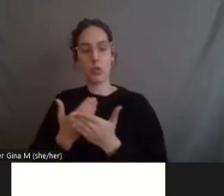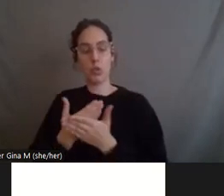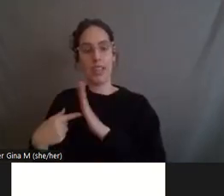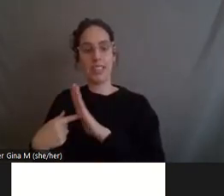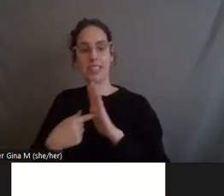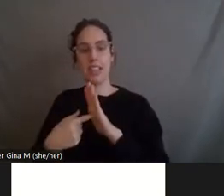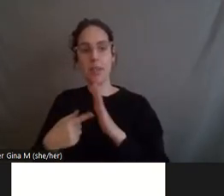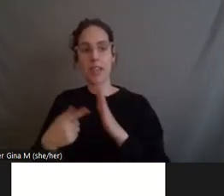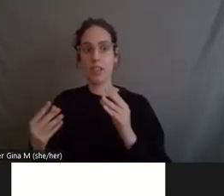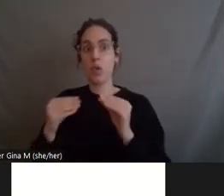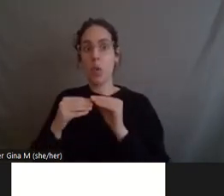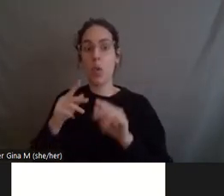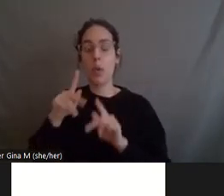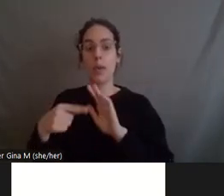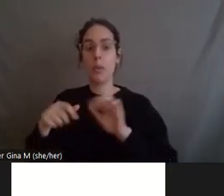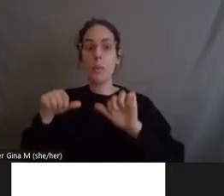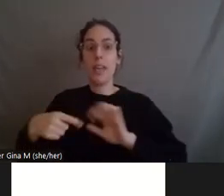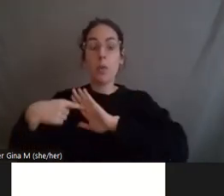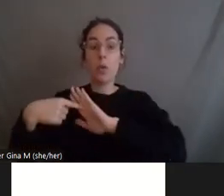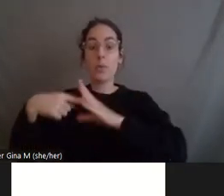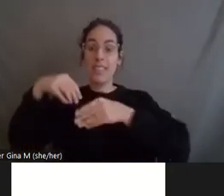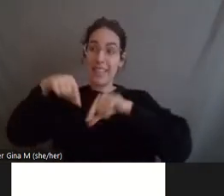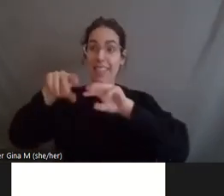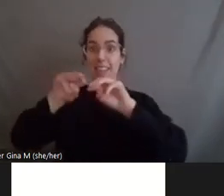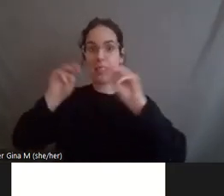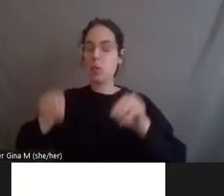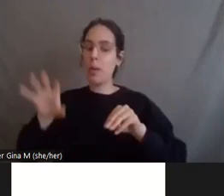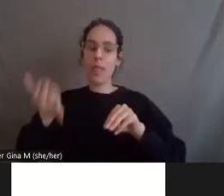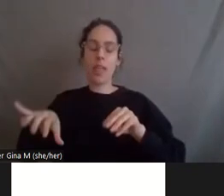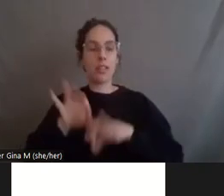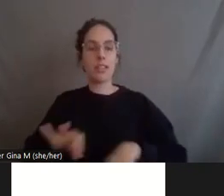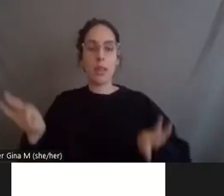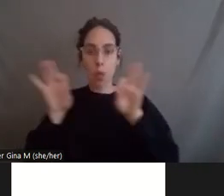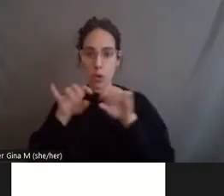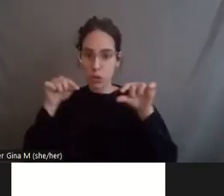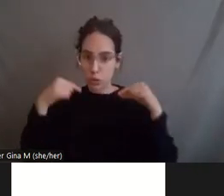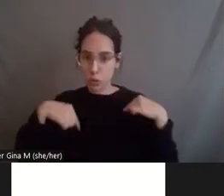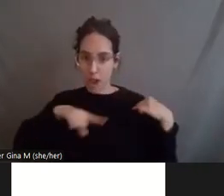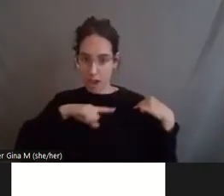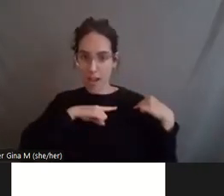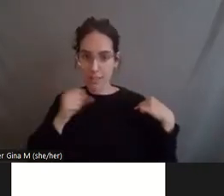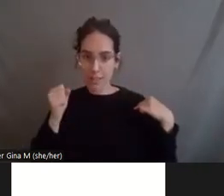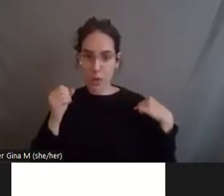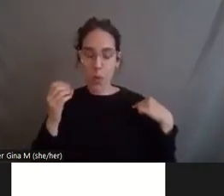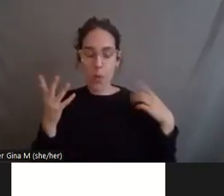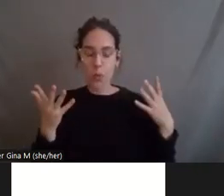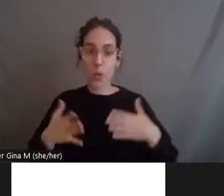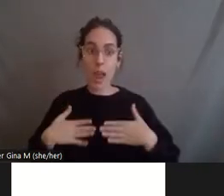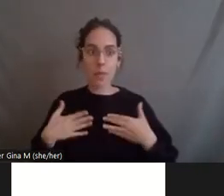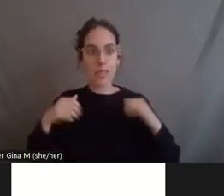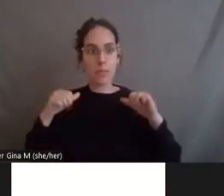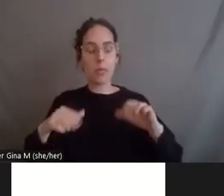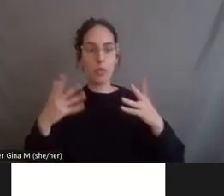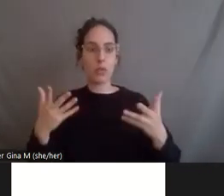being represented in a museum is super important to us. So we're very happy to be that platform